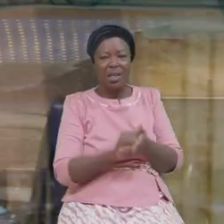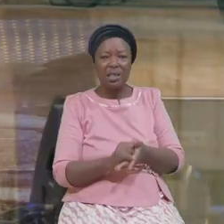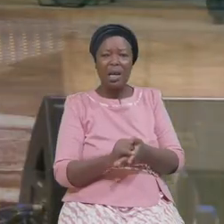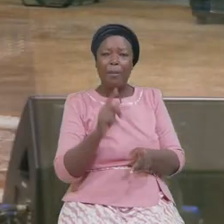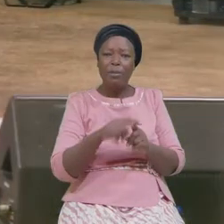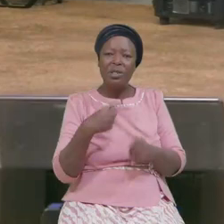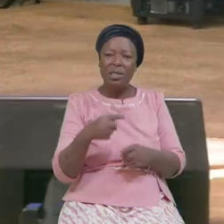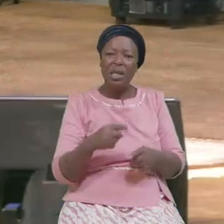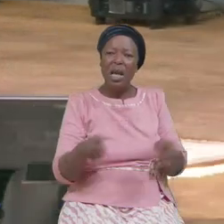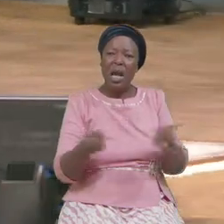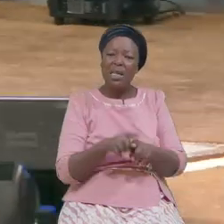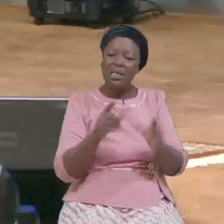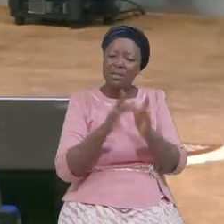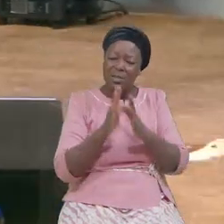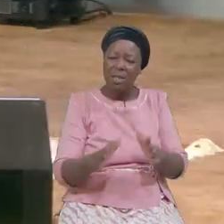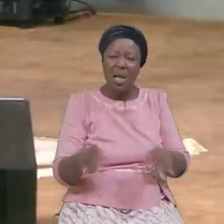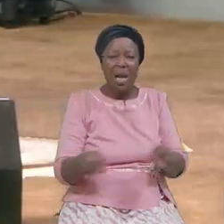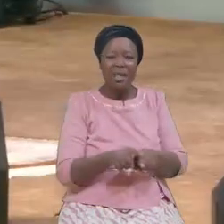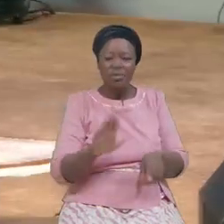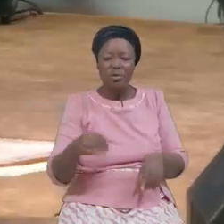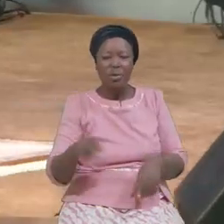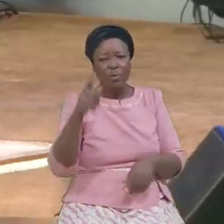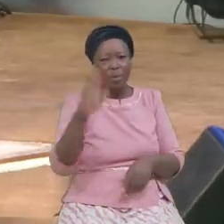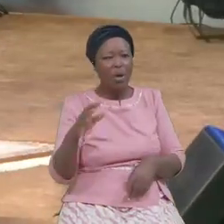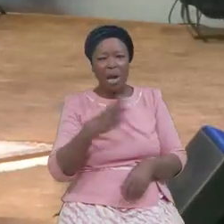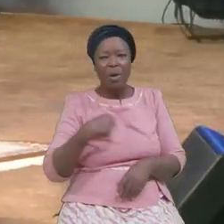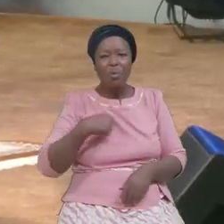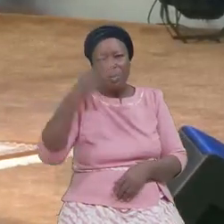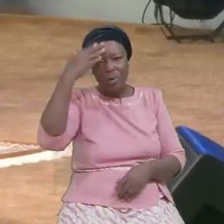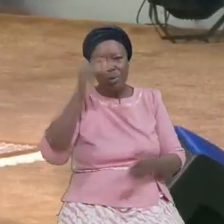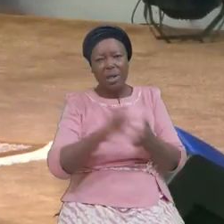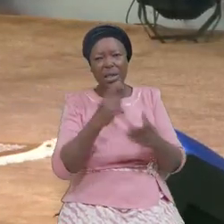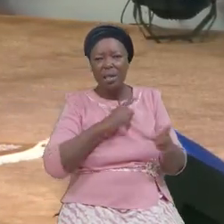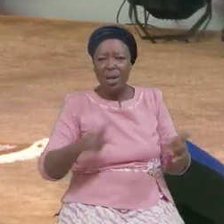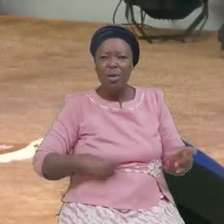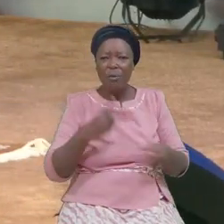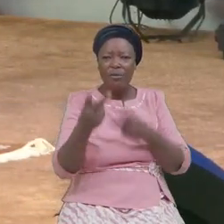we're Christians or children of God, and we know that the Lord has